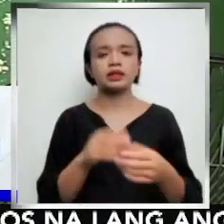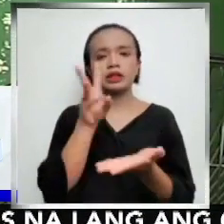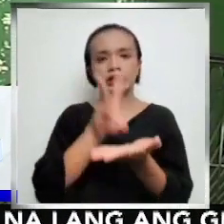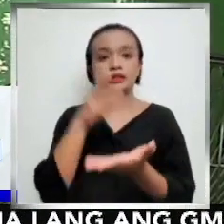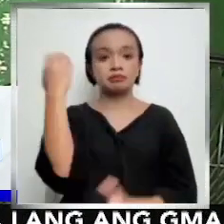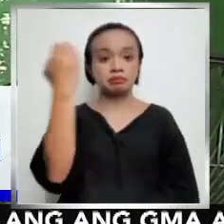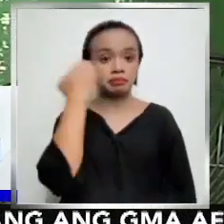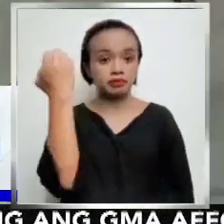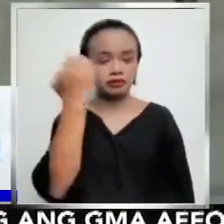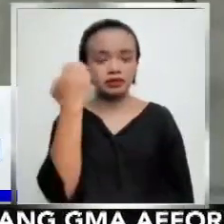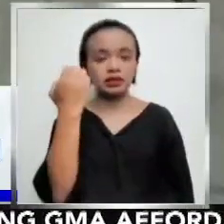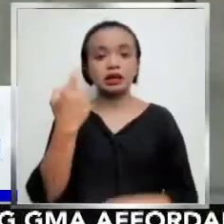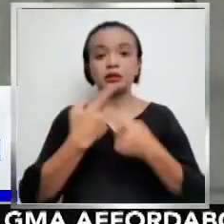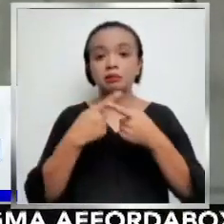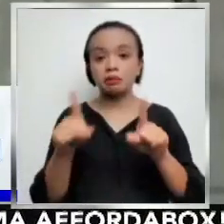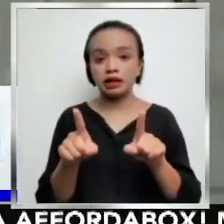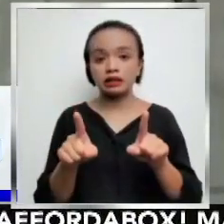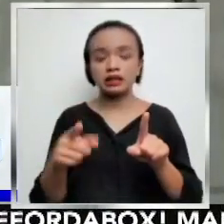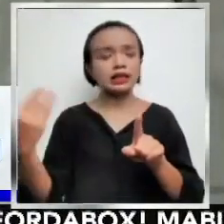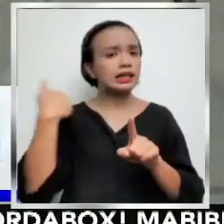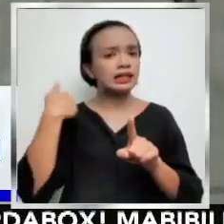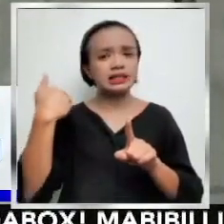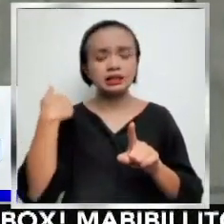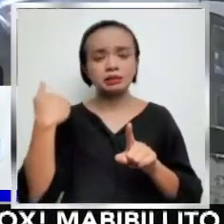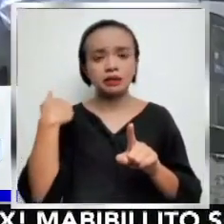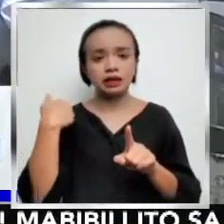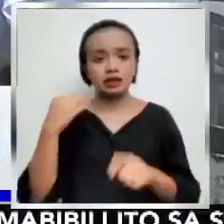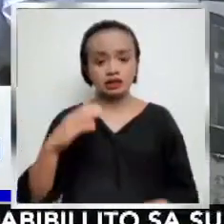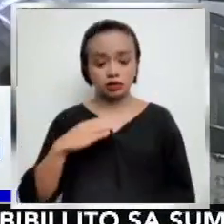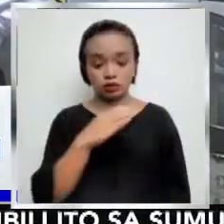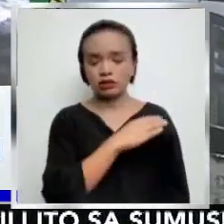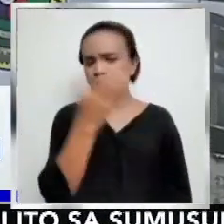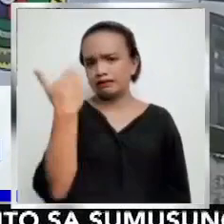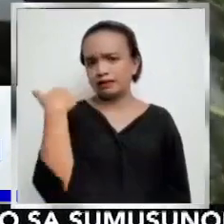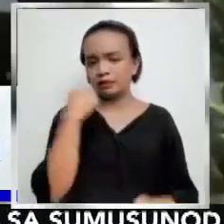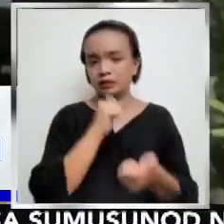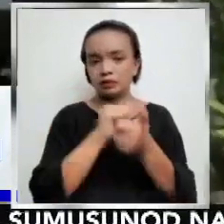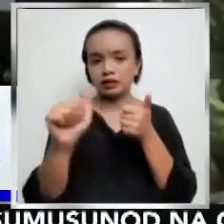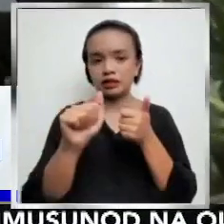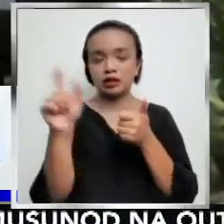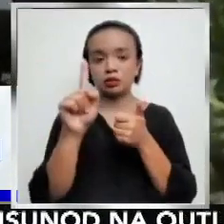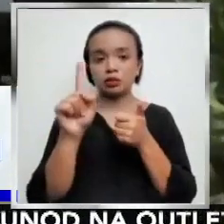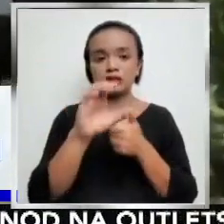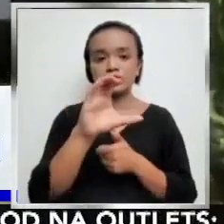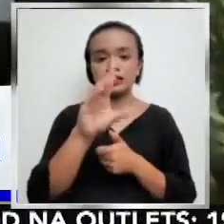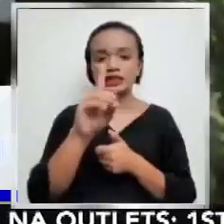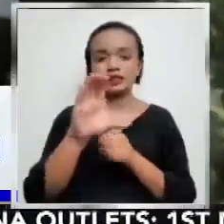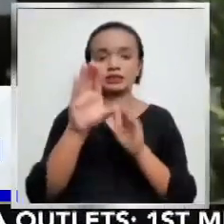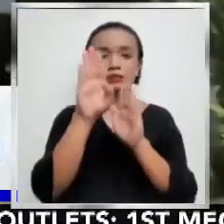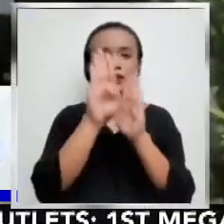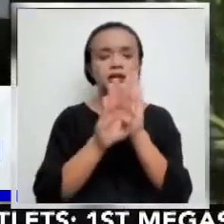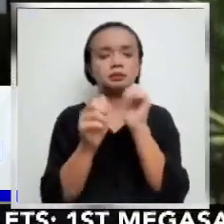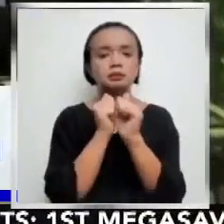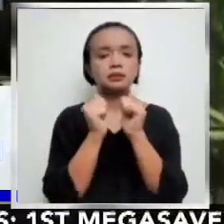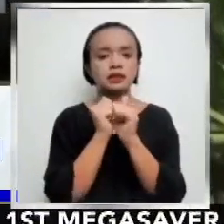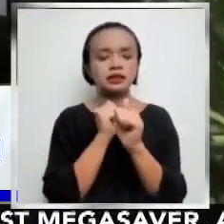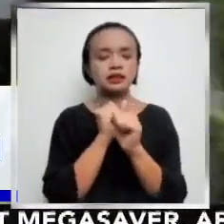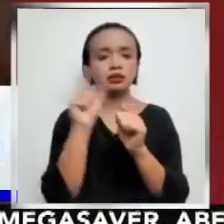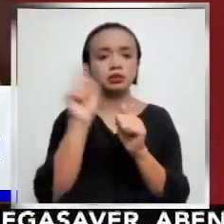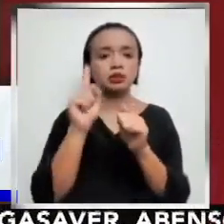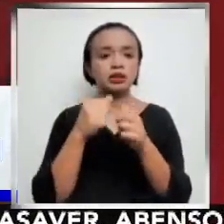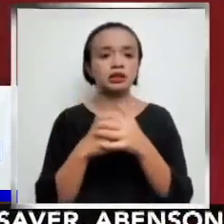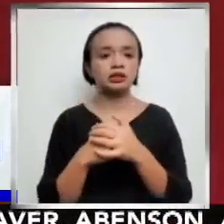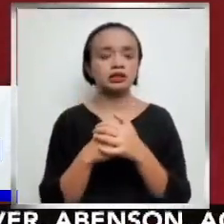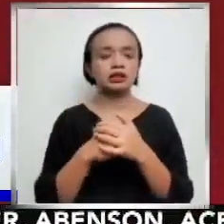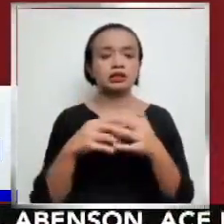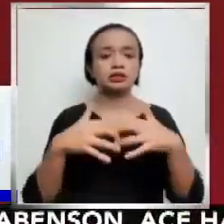hindi pa na ipapasa ng Kongreso ang CDC Bill o panukalang batas na lilikha sa Centers for Disease Control